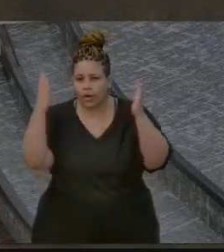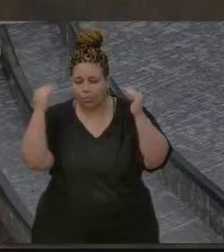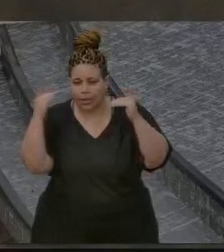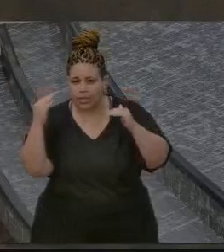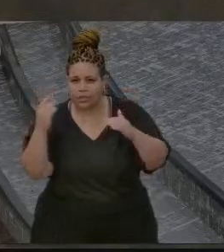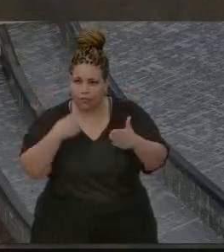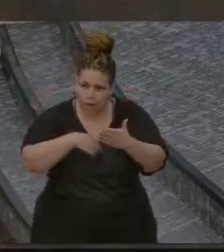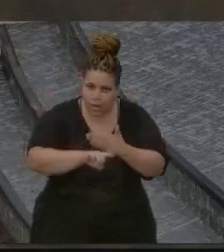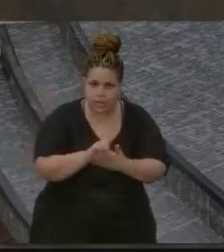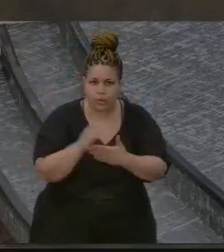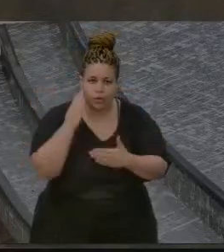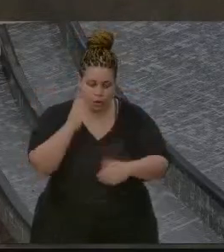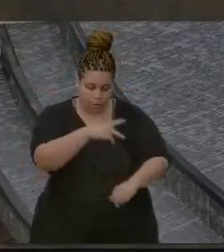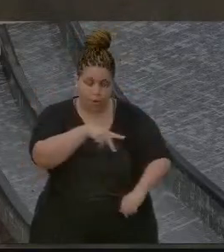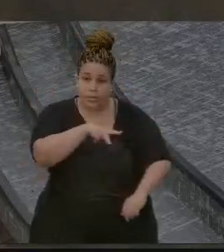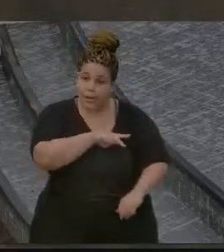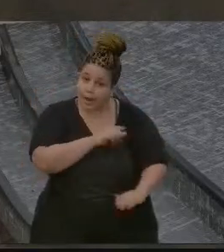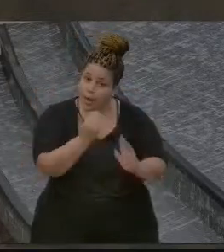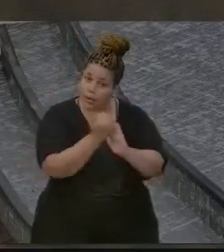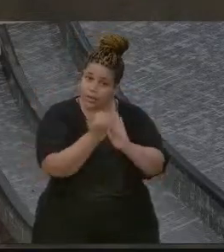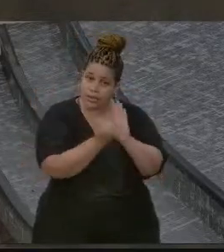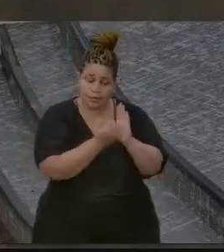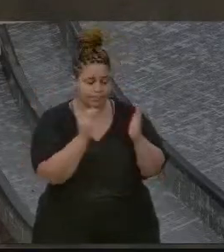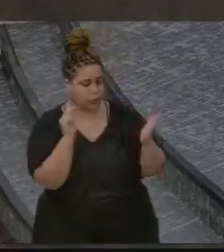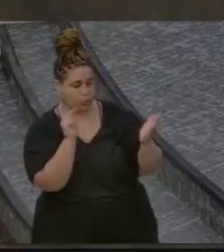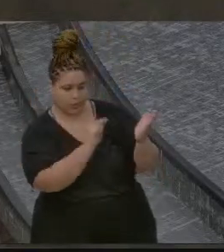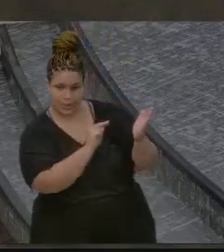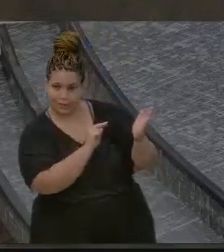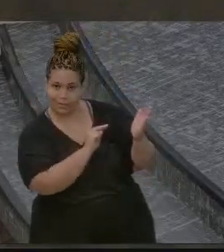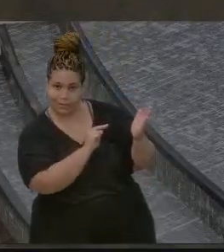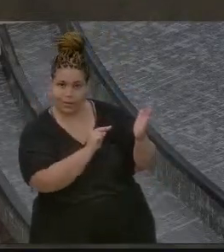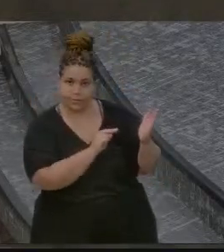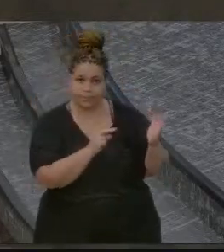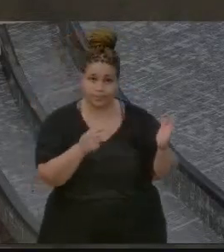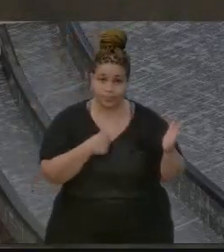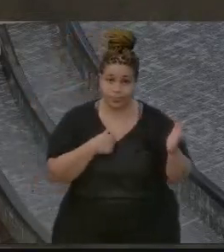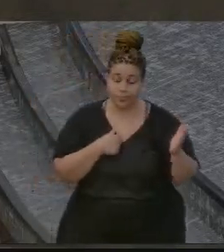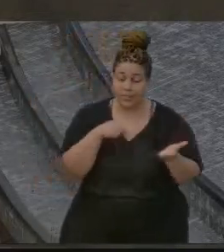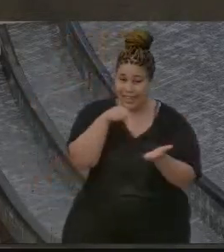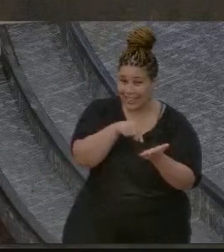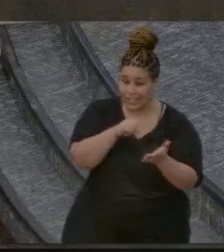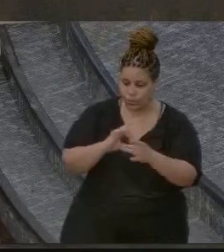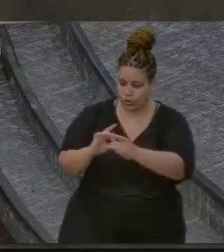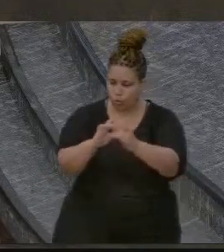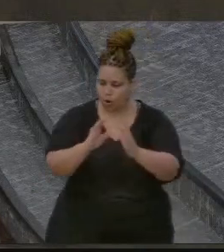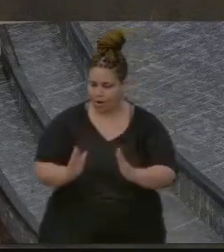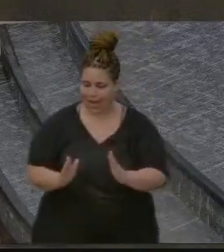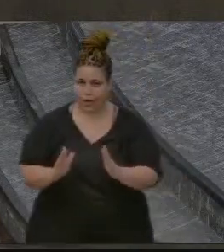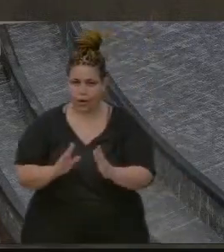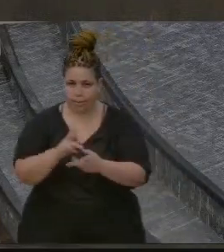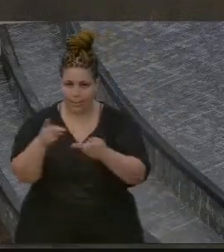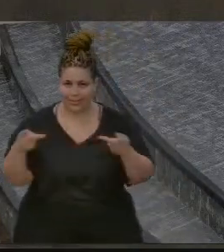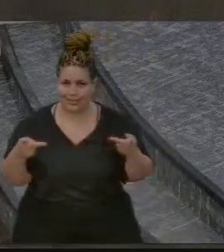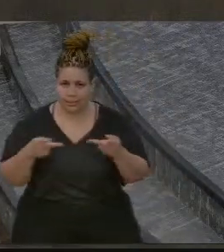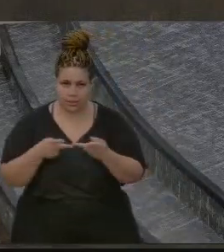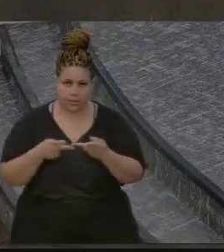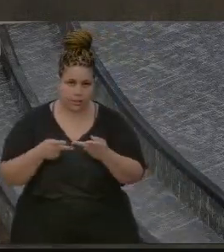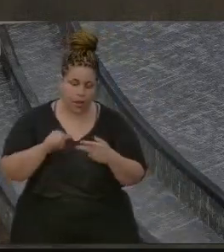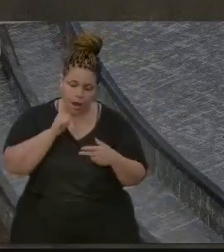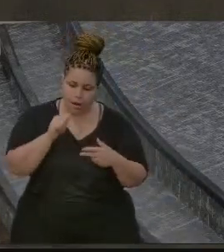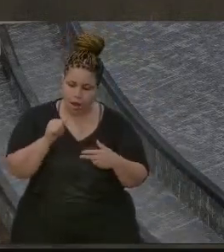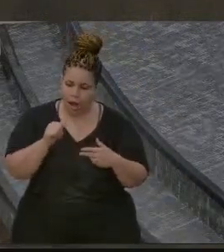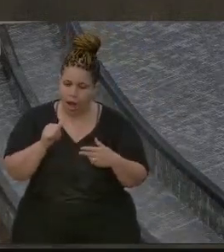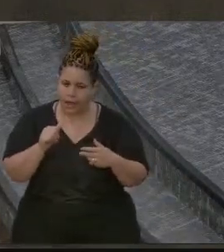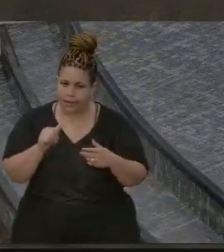personnel list, was just a shift, because this was a coordinator position, not even a director level position,